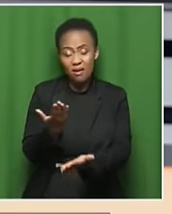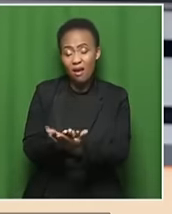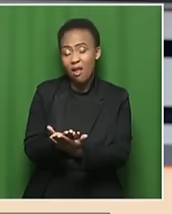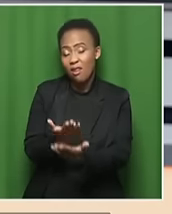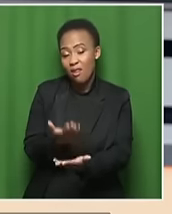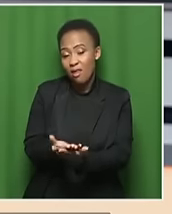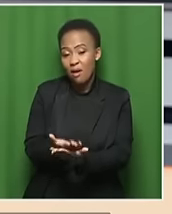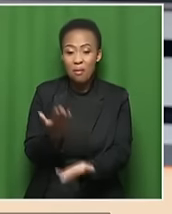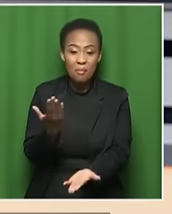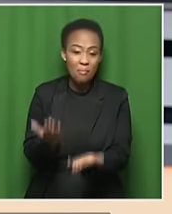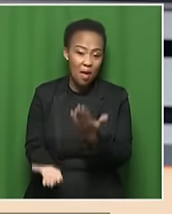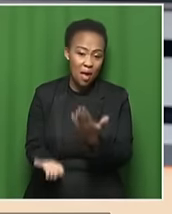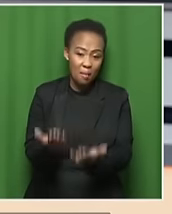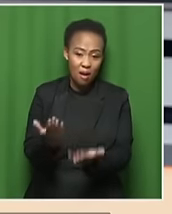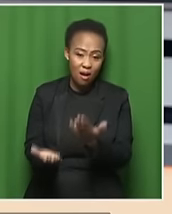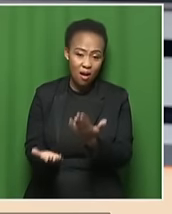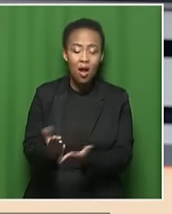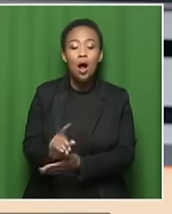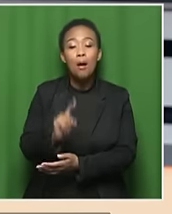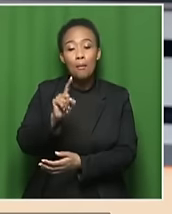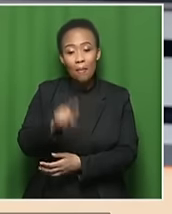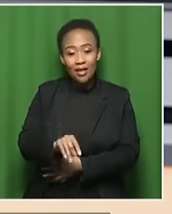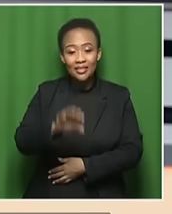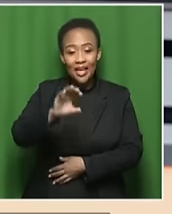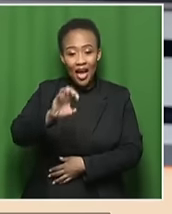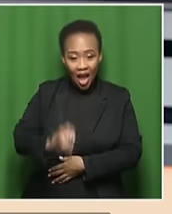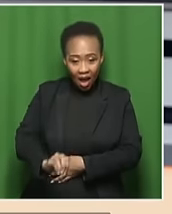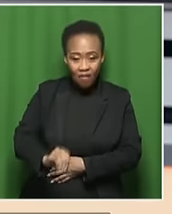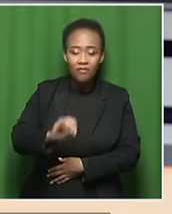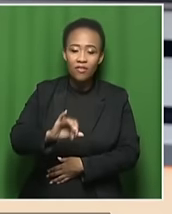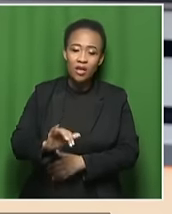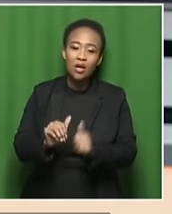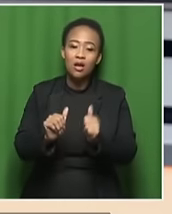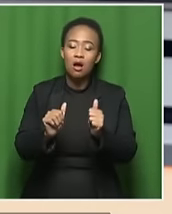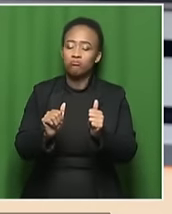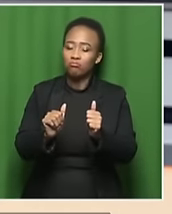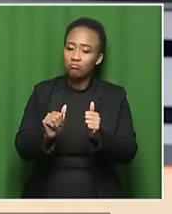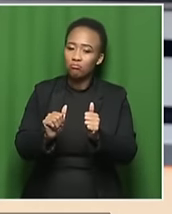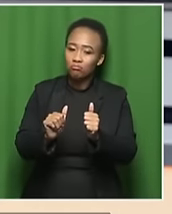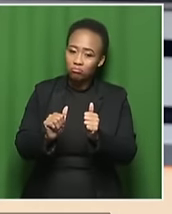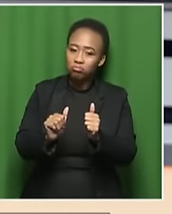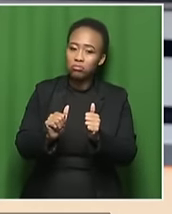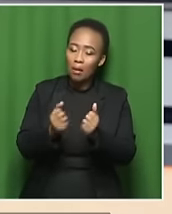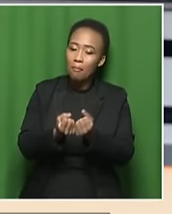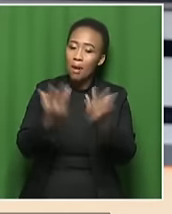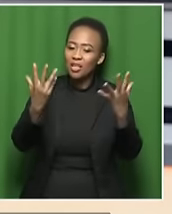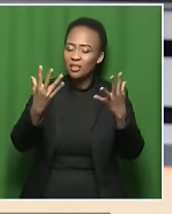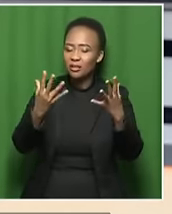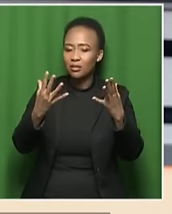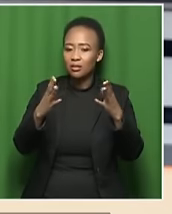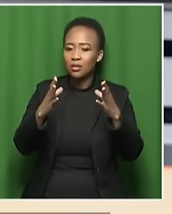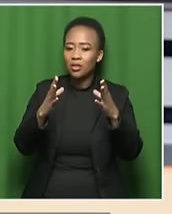some sort of toenadering between the ANC and the DA as the